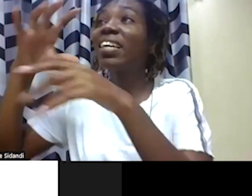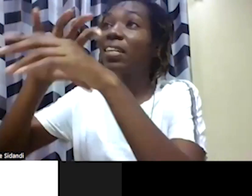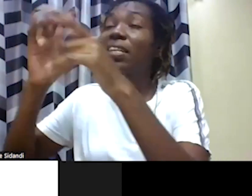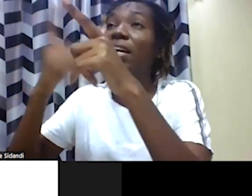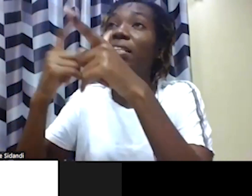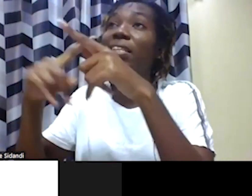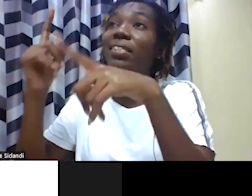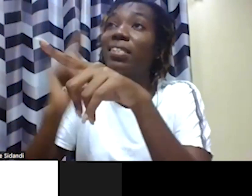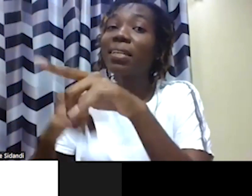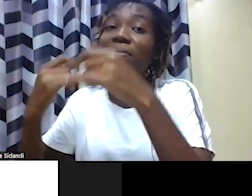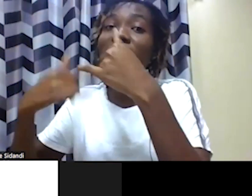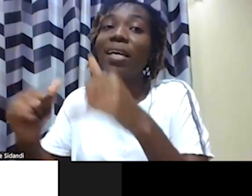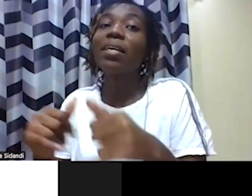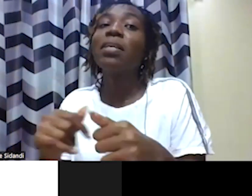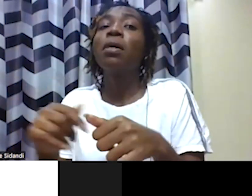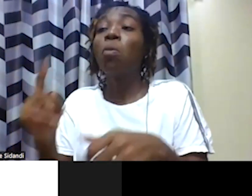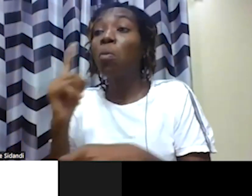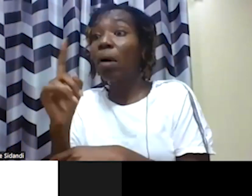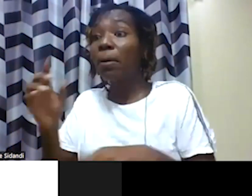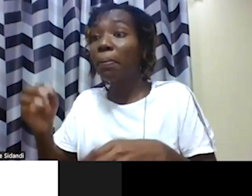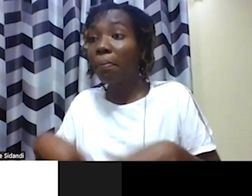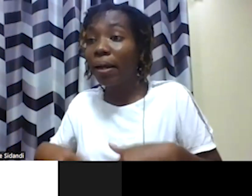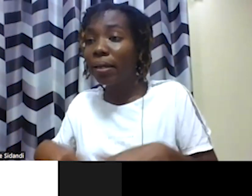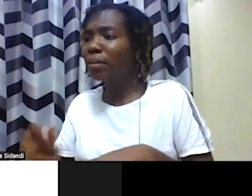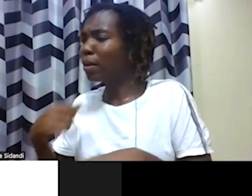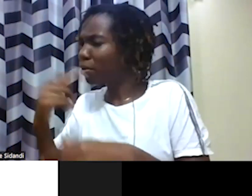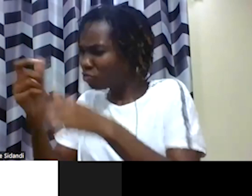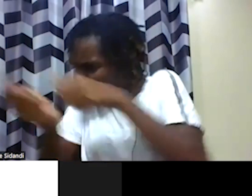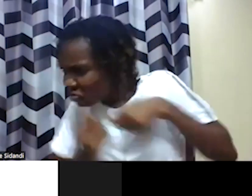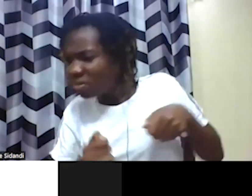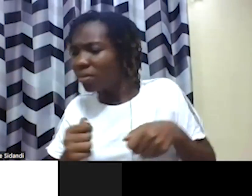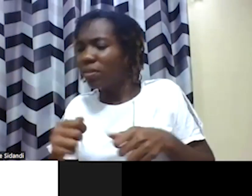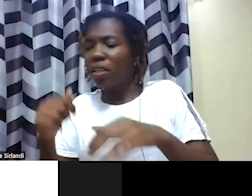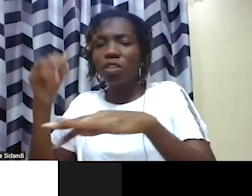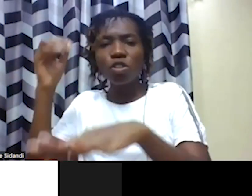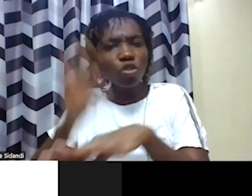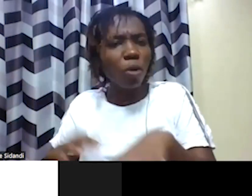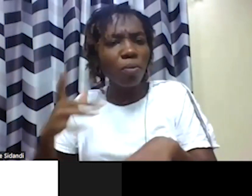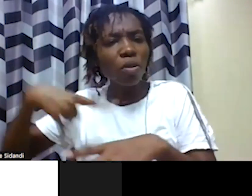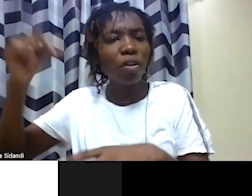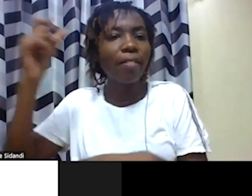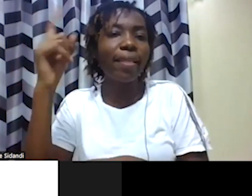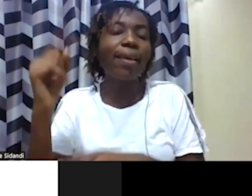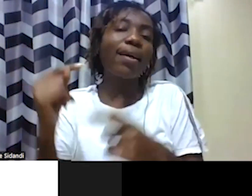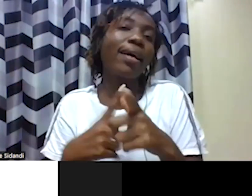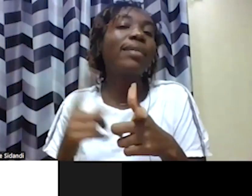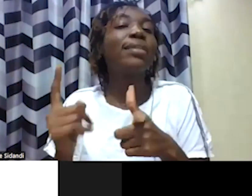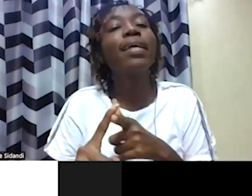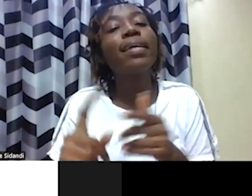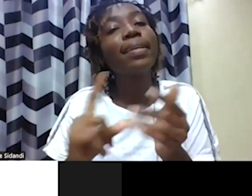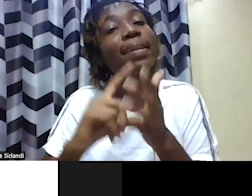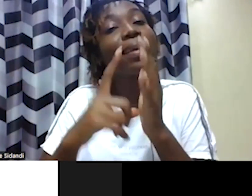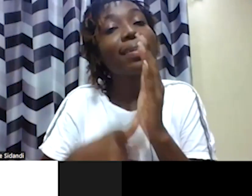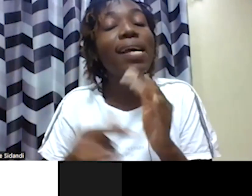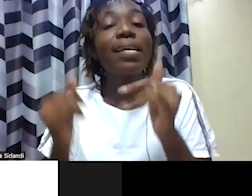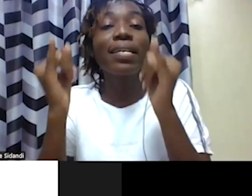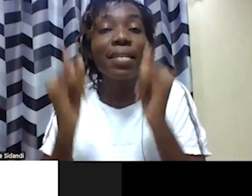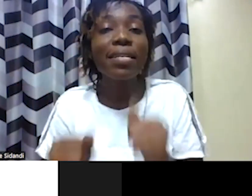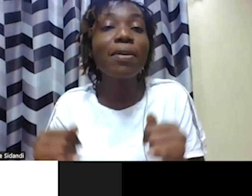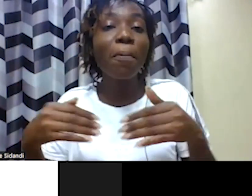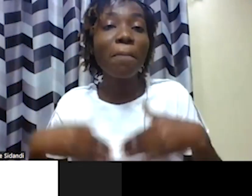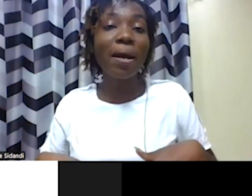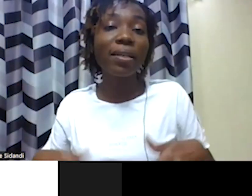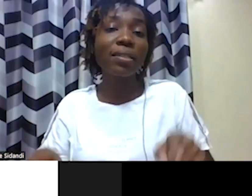this other monkey just pulls it, stop going up there. Anyway, eventually, the new monkeys also just